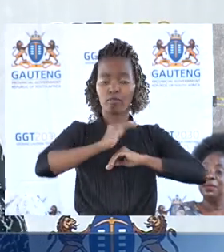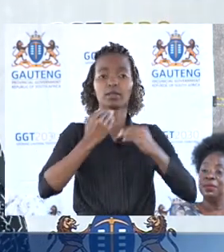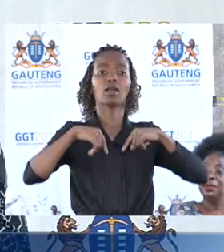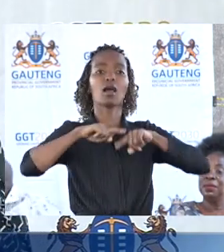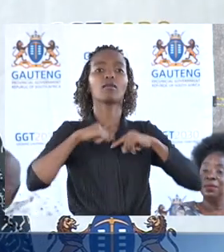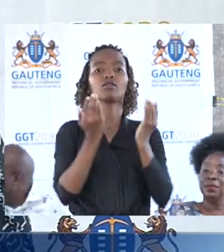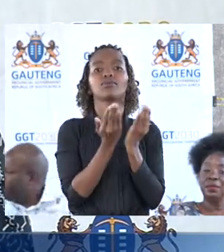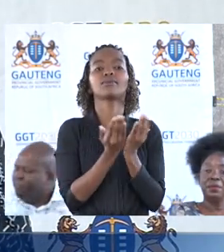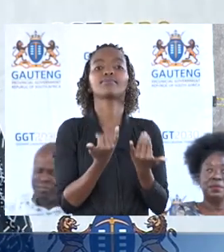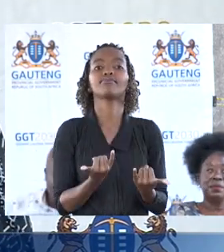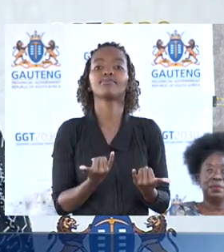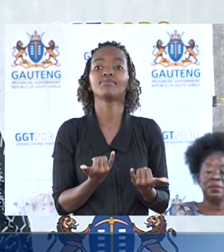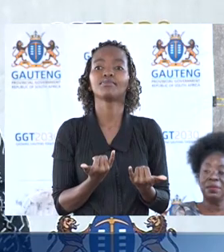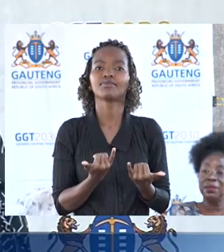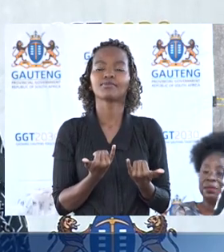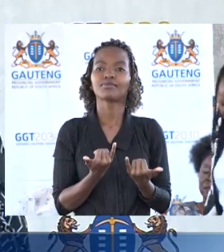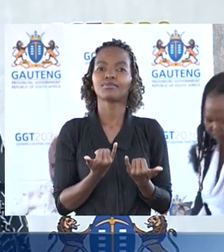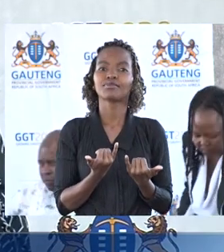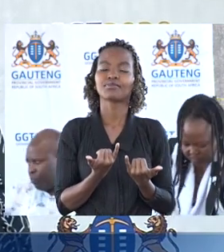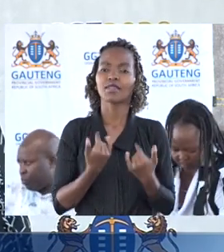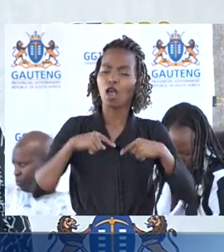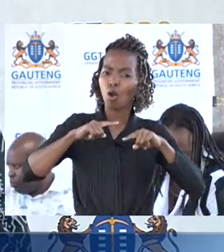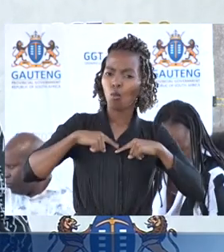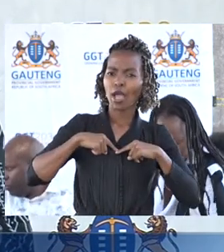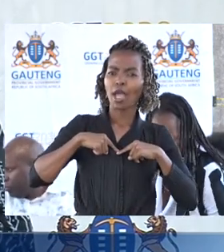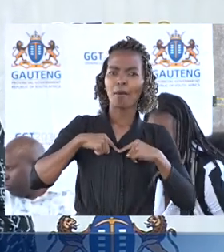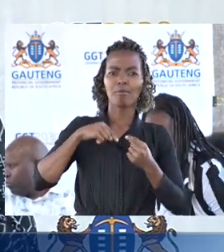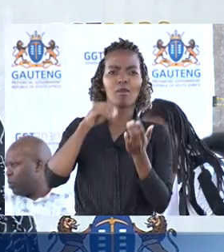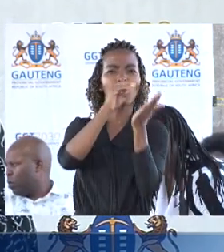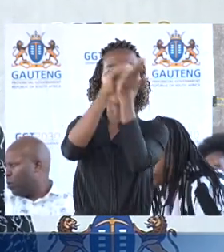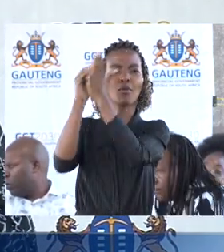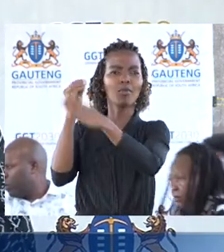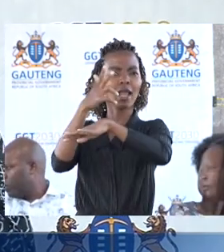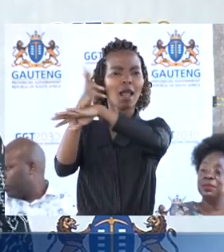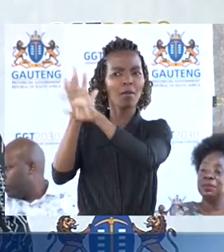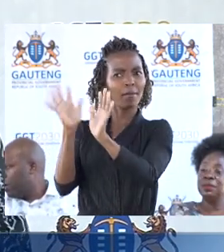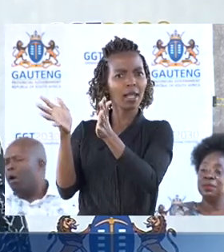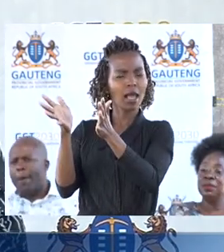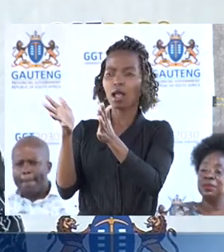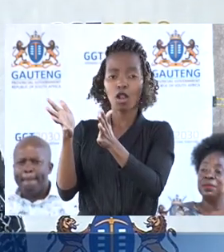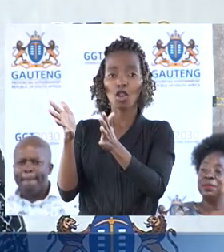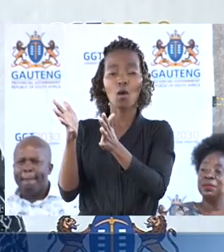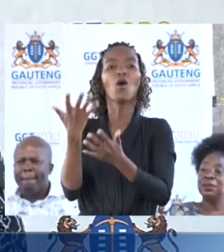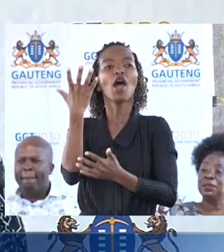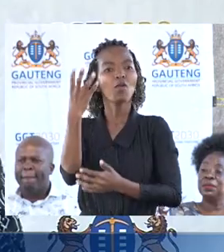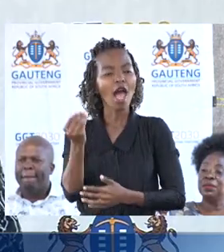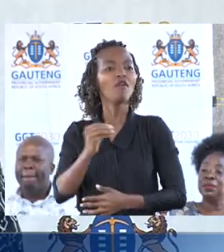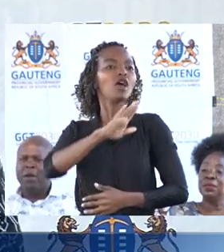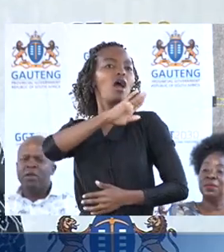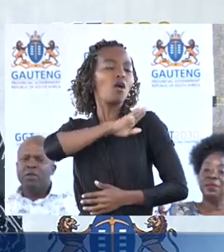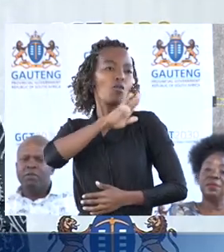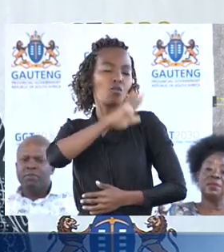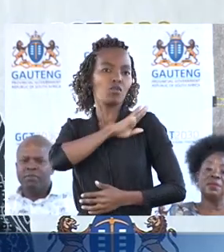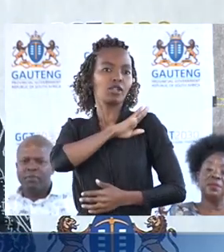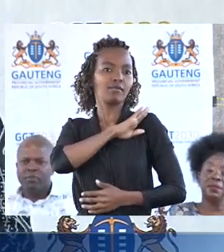schools. And we are not only putting cameras. We are putting an armed response security